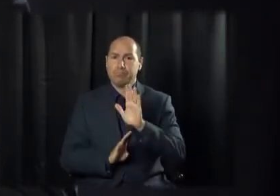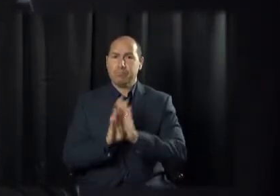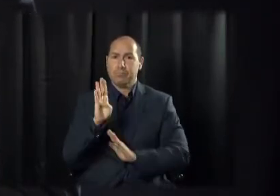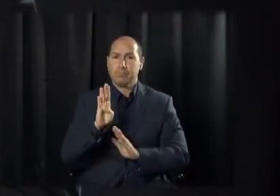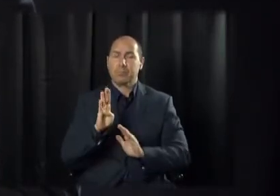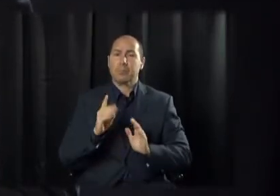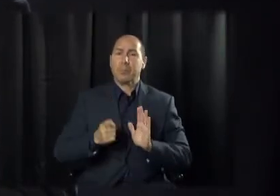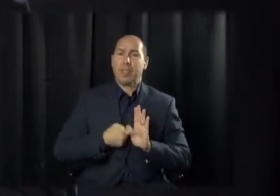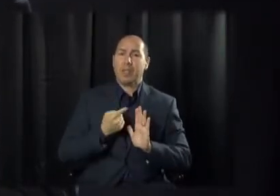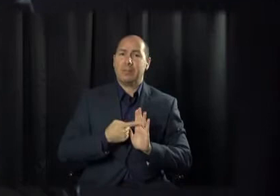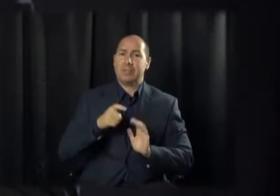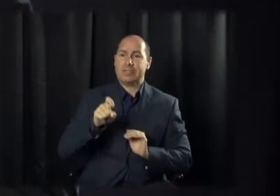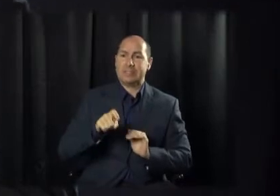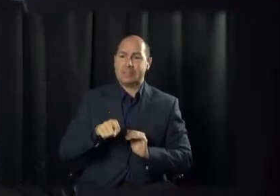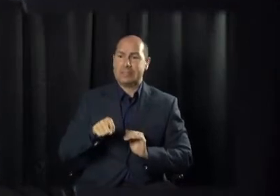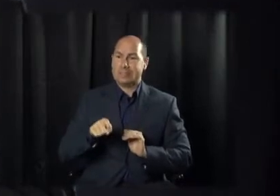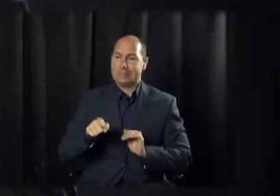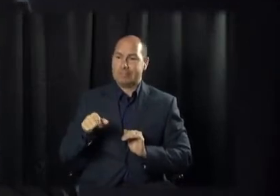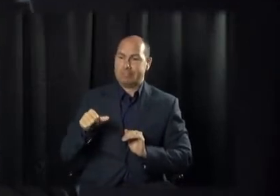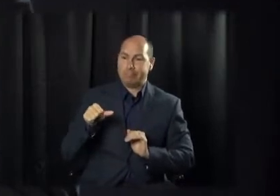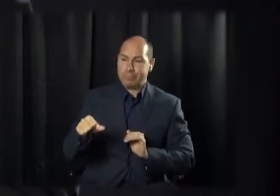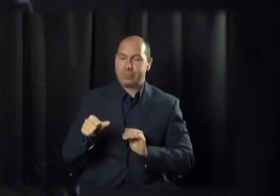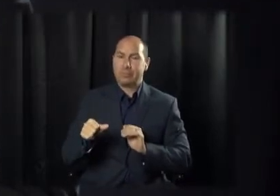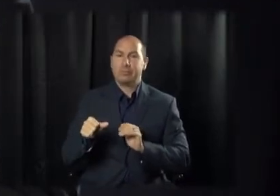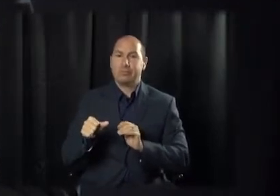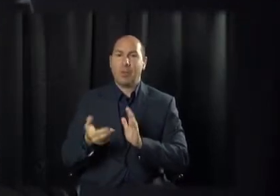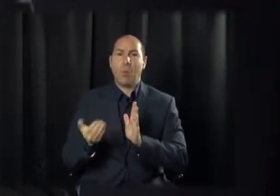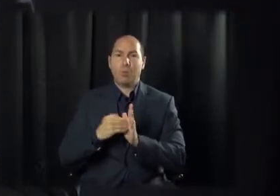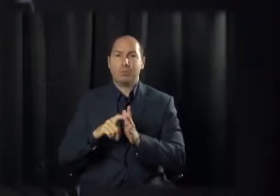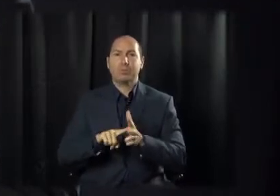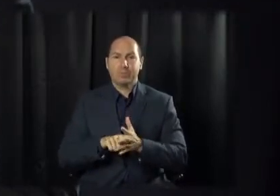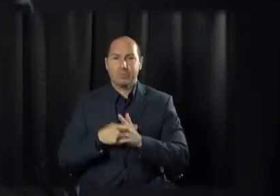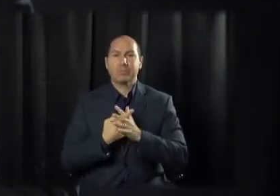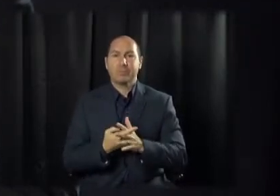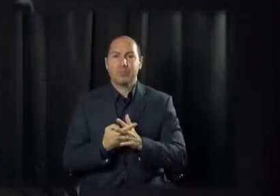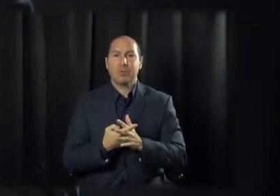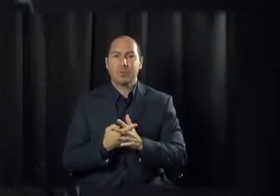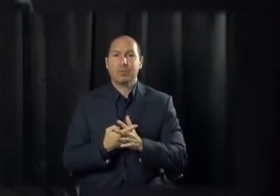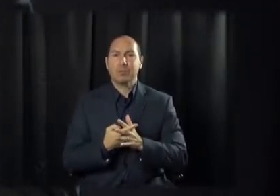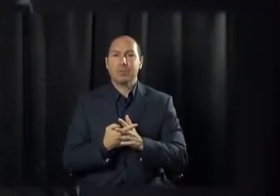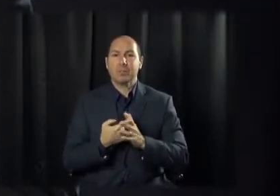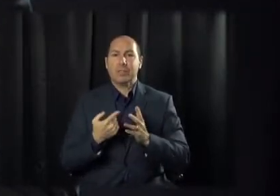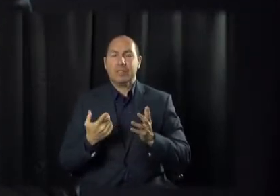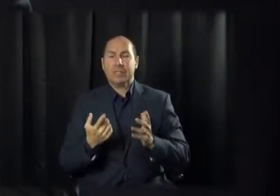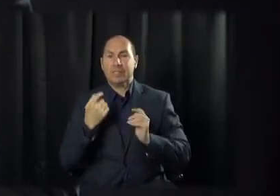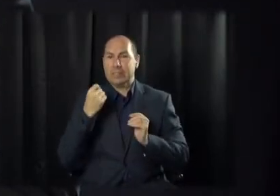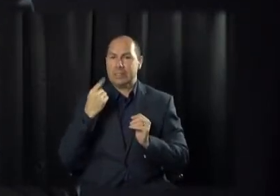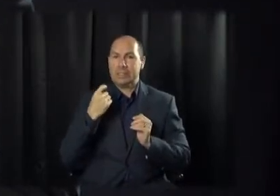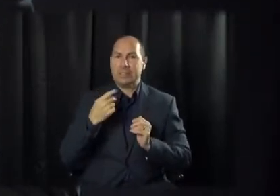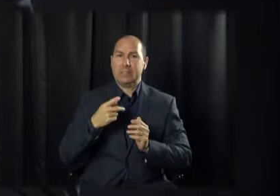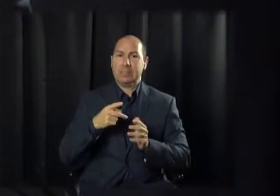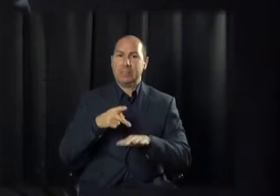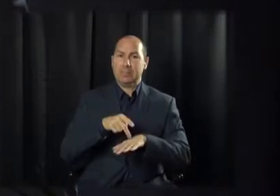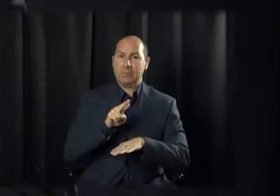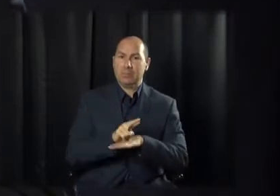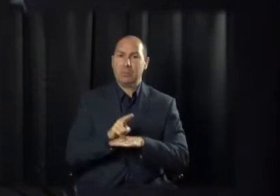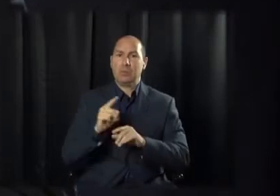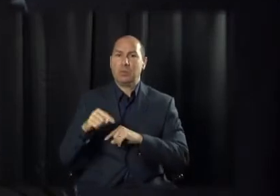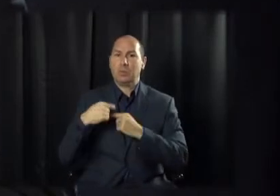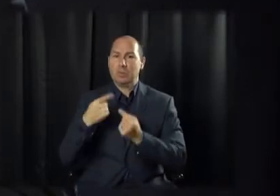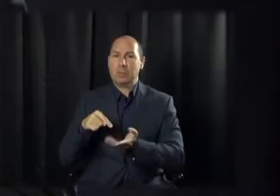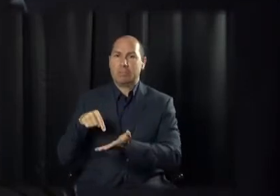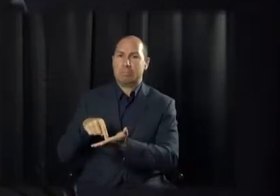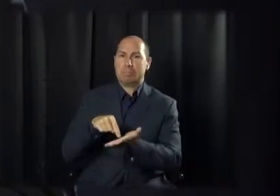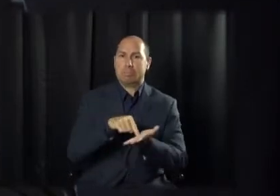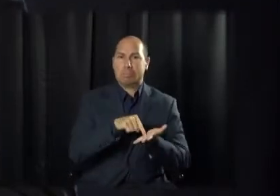got revenues that are a lot lower than the expenditures that have been taking place here in